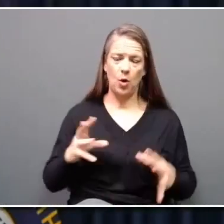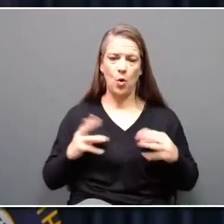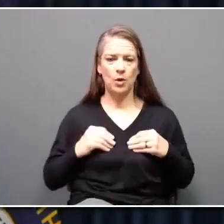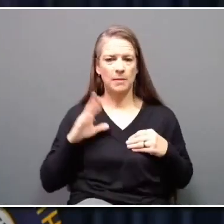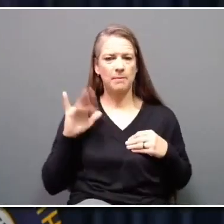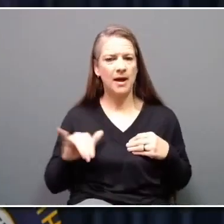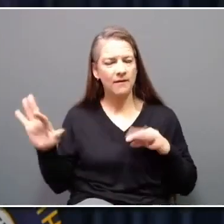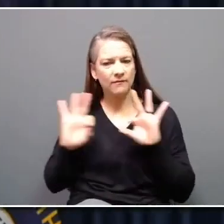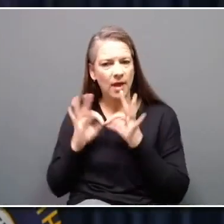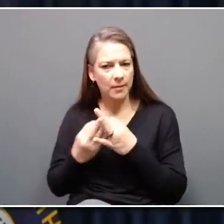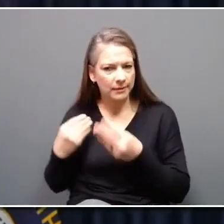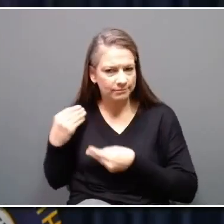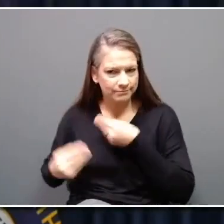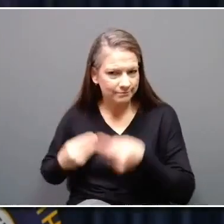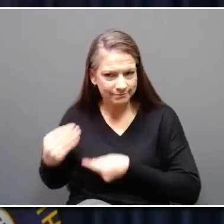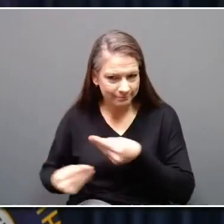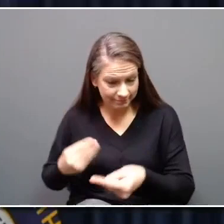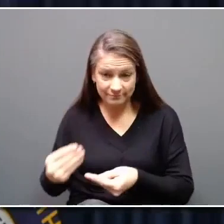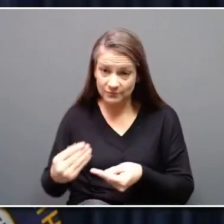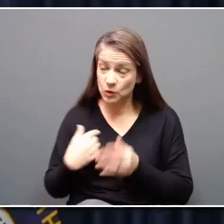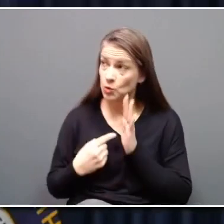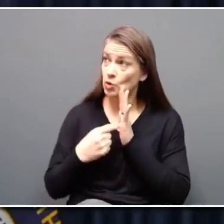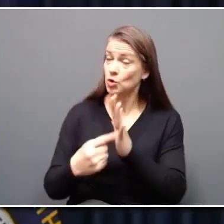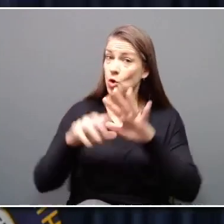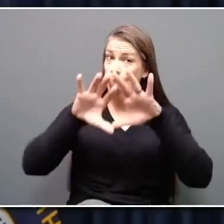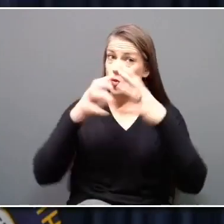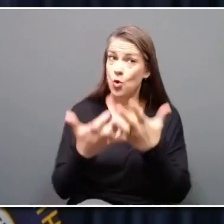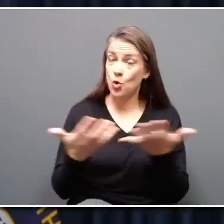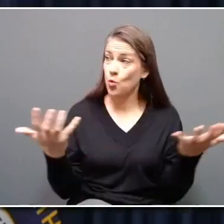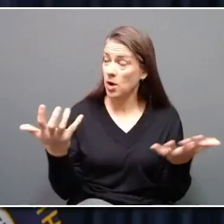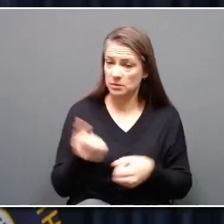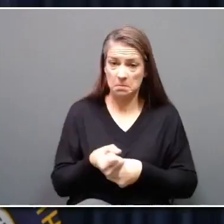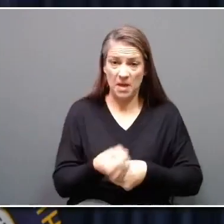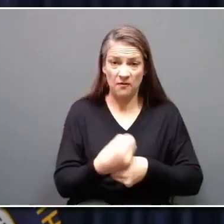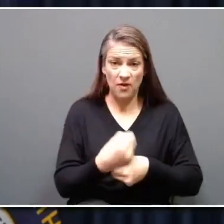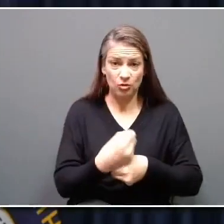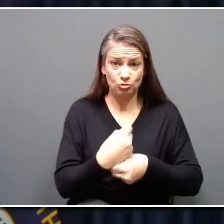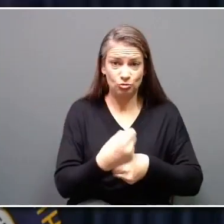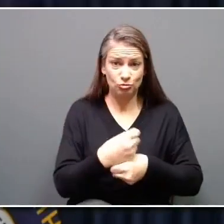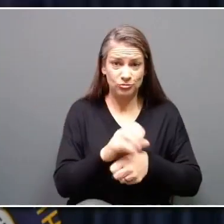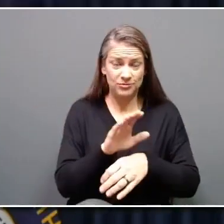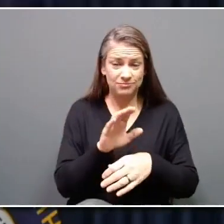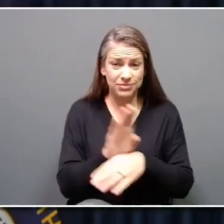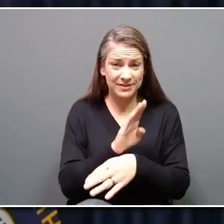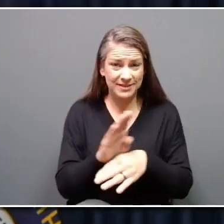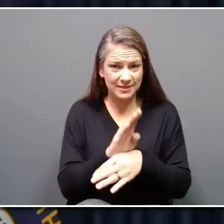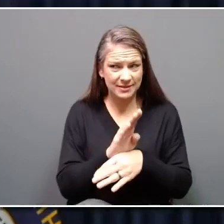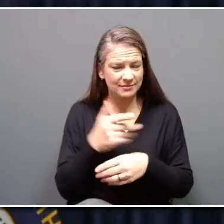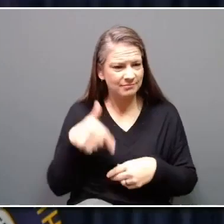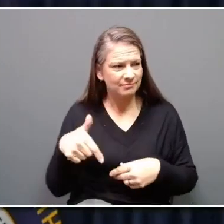that's helping us show the world that manufacturing is back and it's healthier than ever in Kentucky.